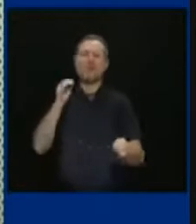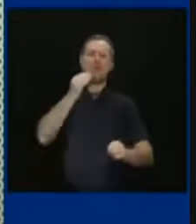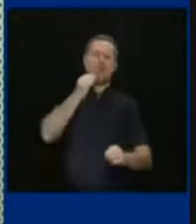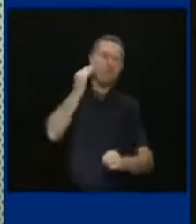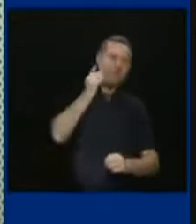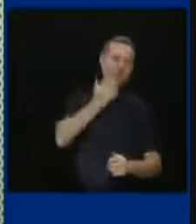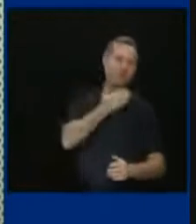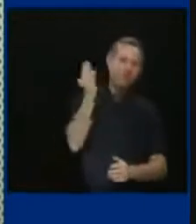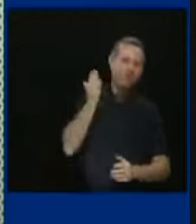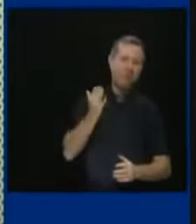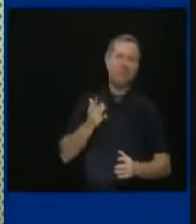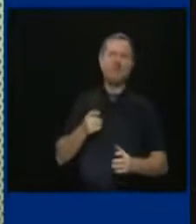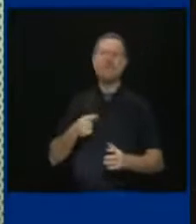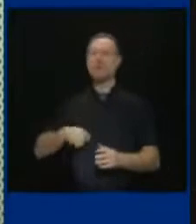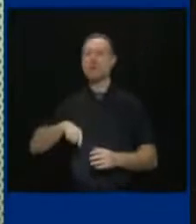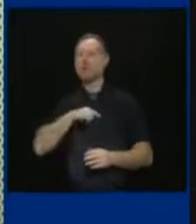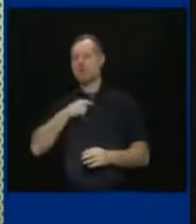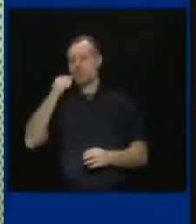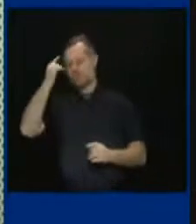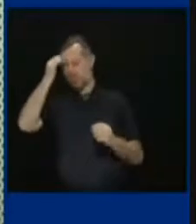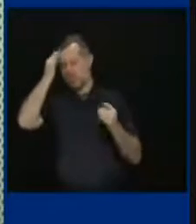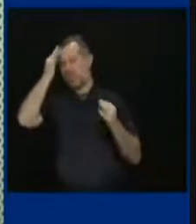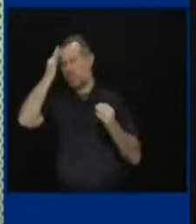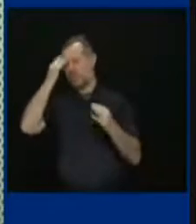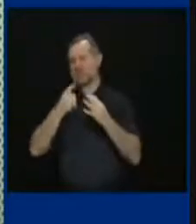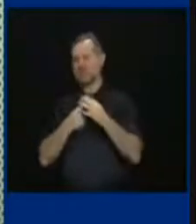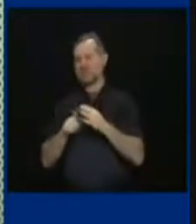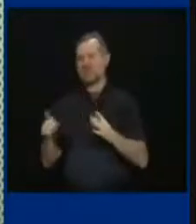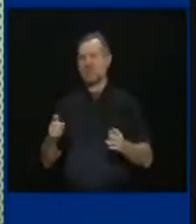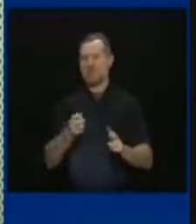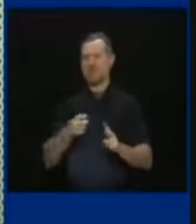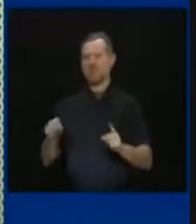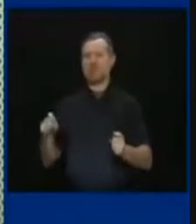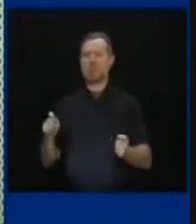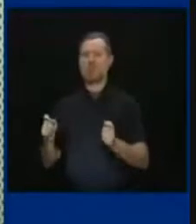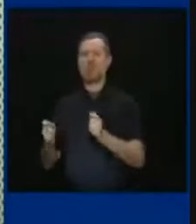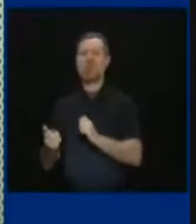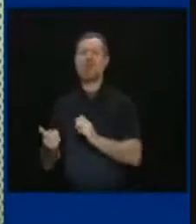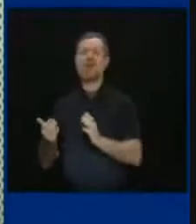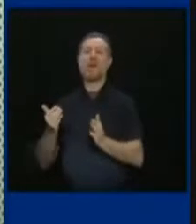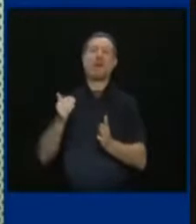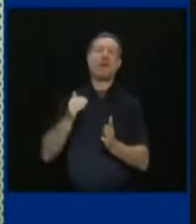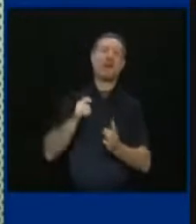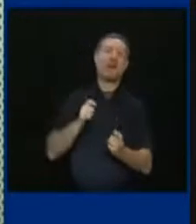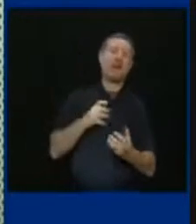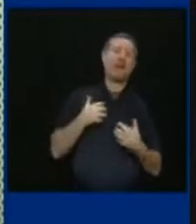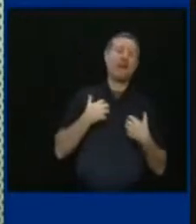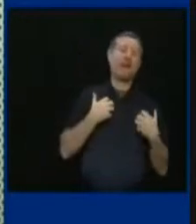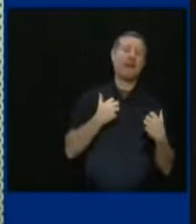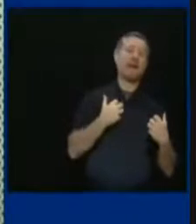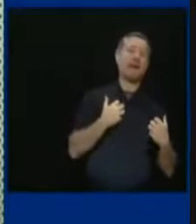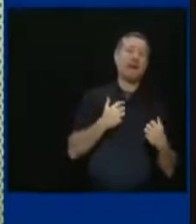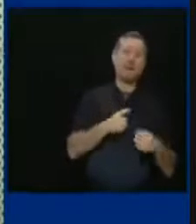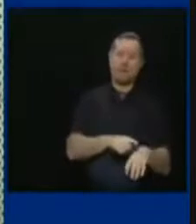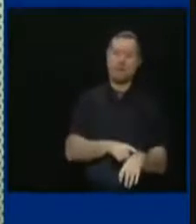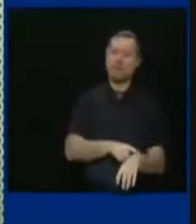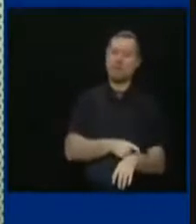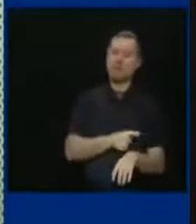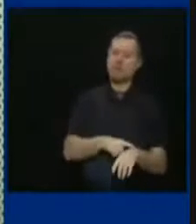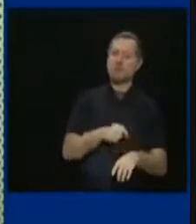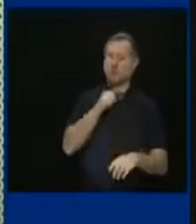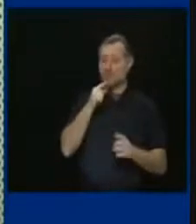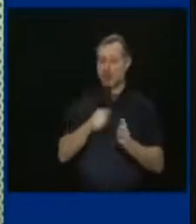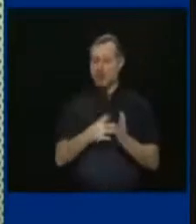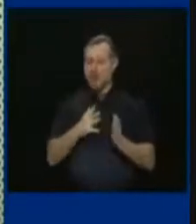Homeless shelter. We actually thought he was starting to turn the corner again, because it takes a long time, my friends. It's not once, twice. It could be